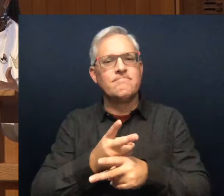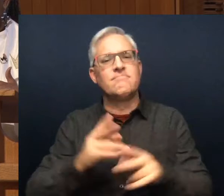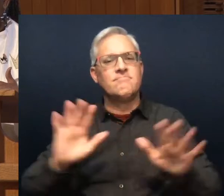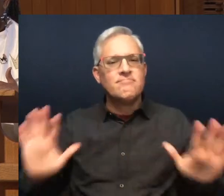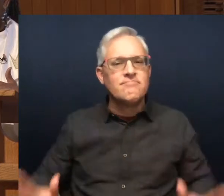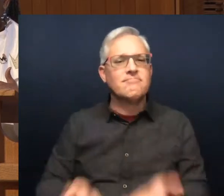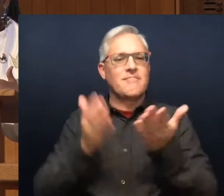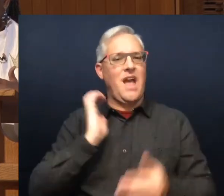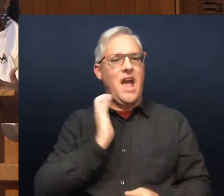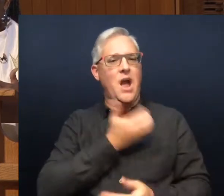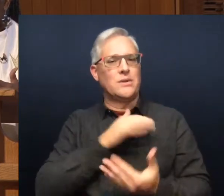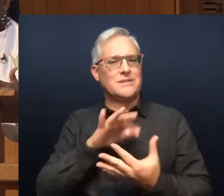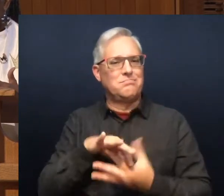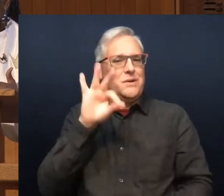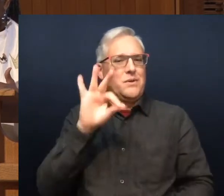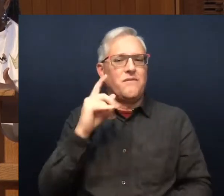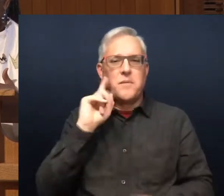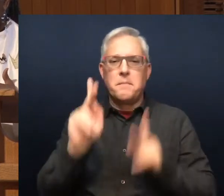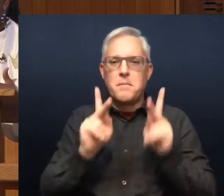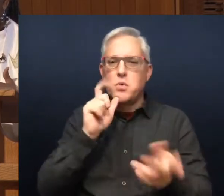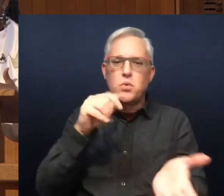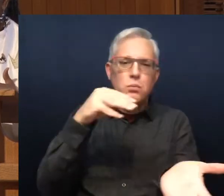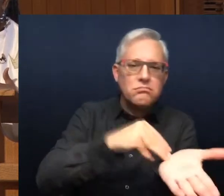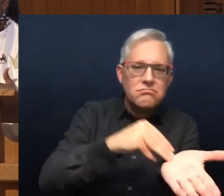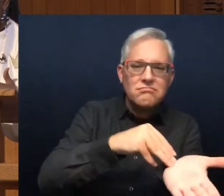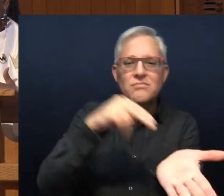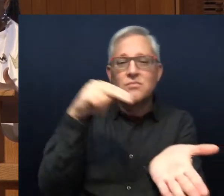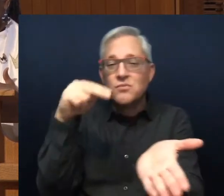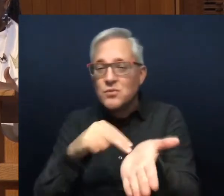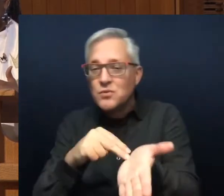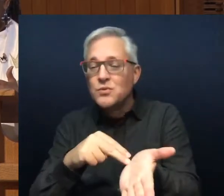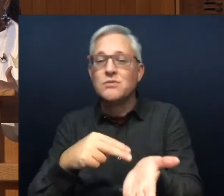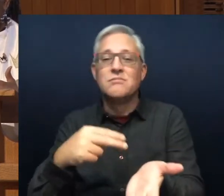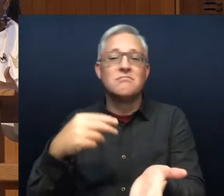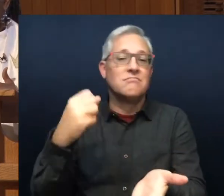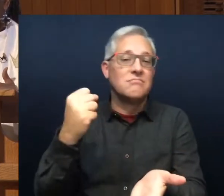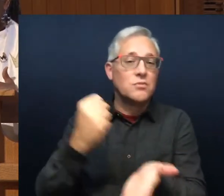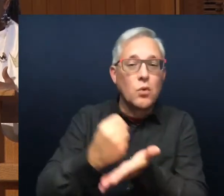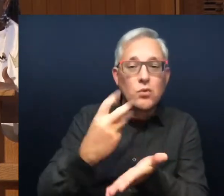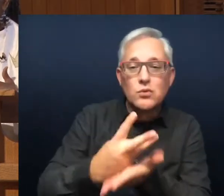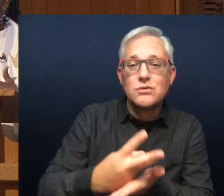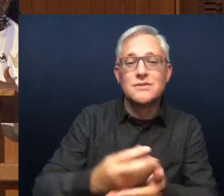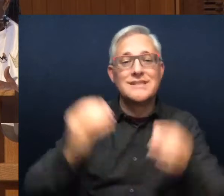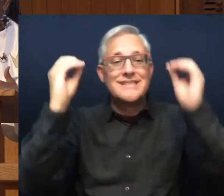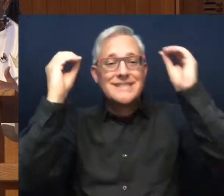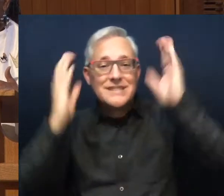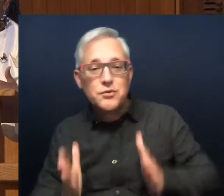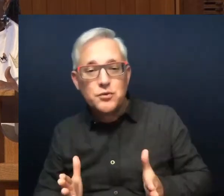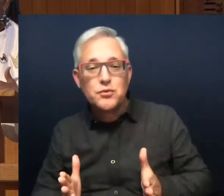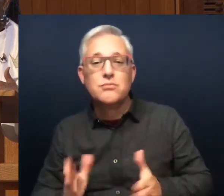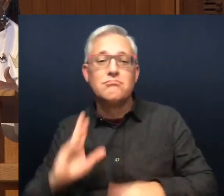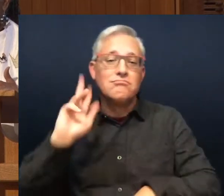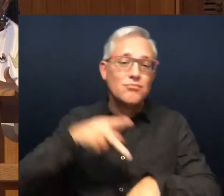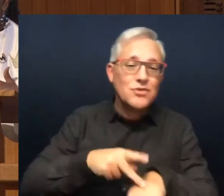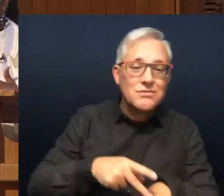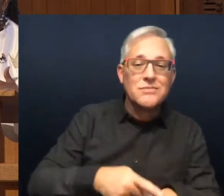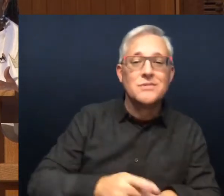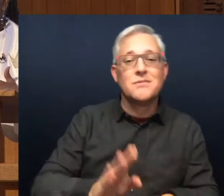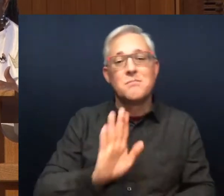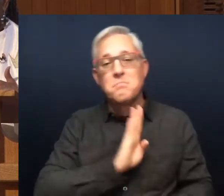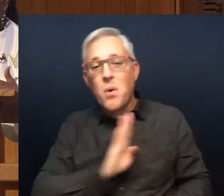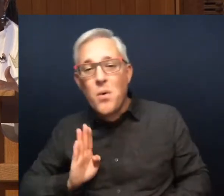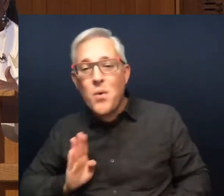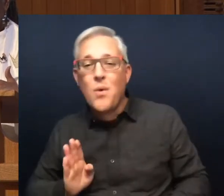the spirits of healthcare workers, social workers, teachers, school administrators, and